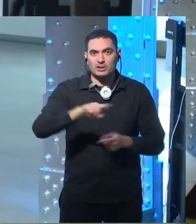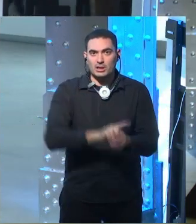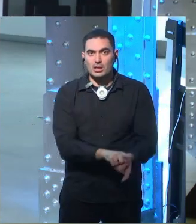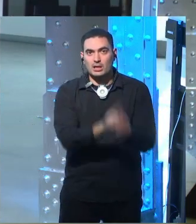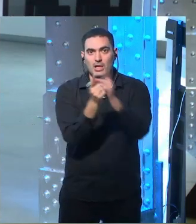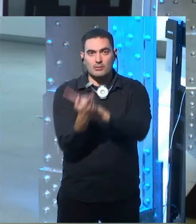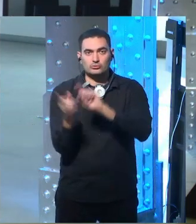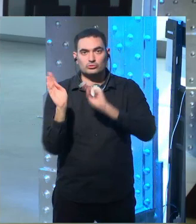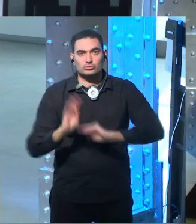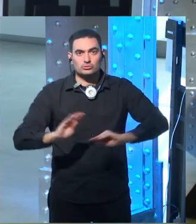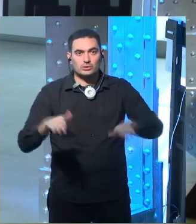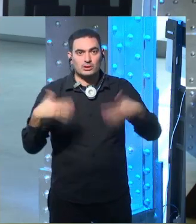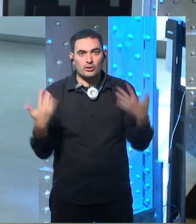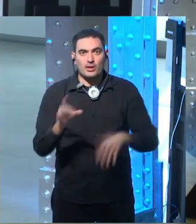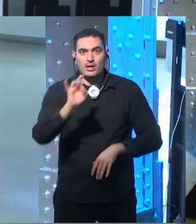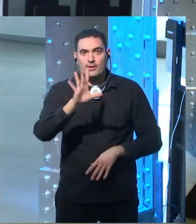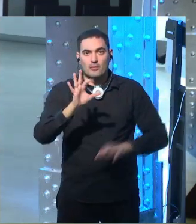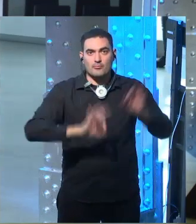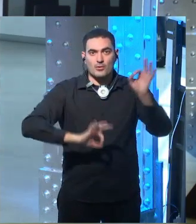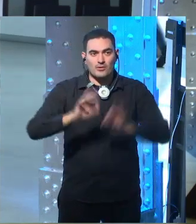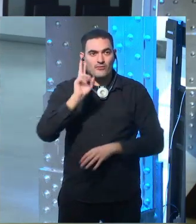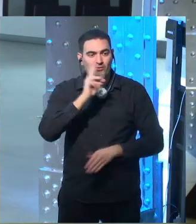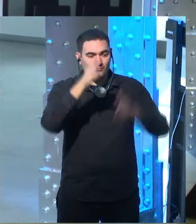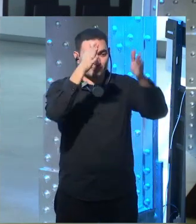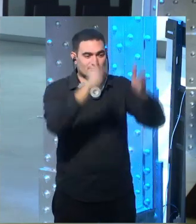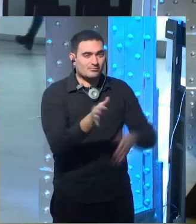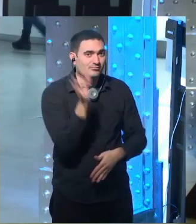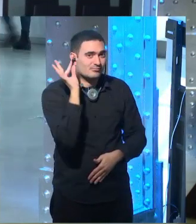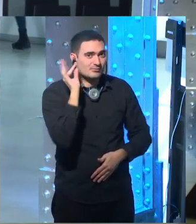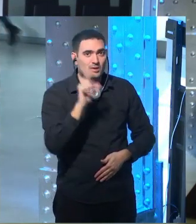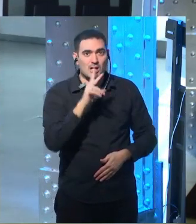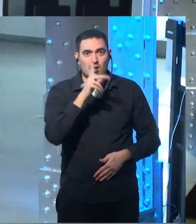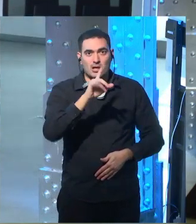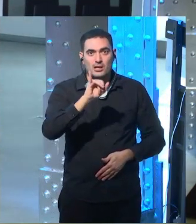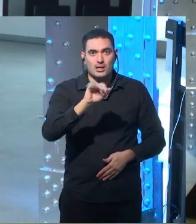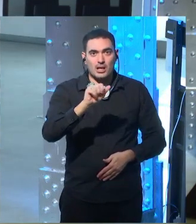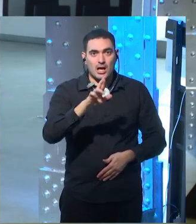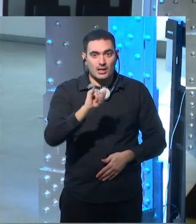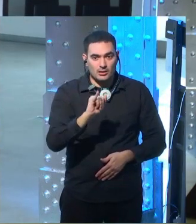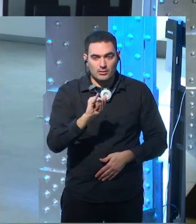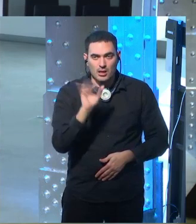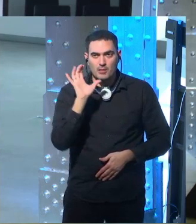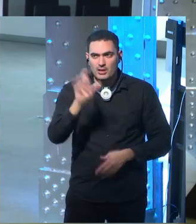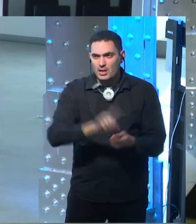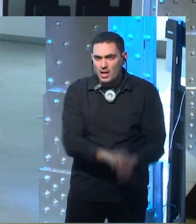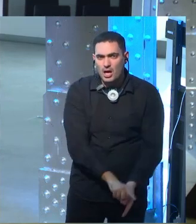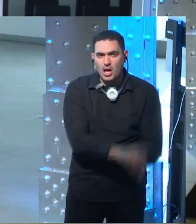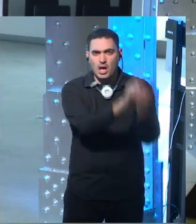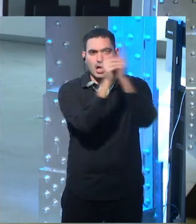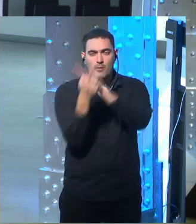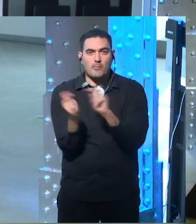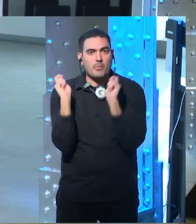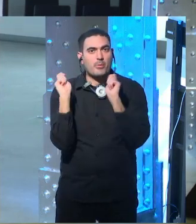bringing about change. And for people that have lost out to automation for some time, anything is frankly